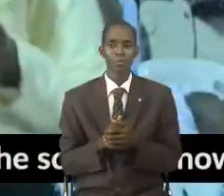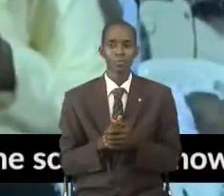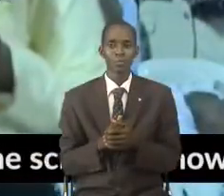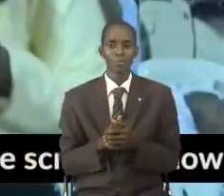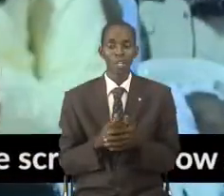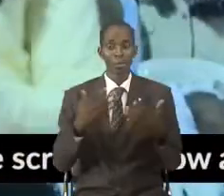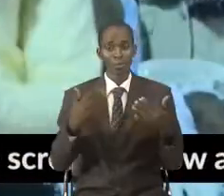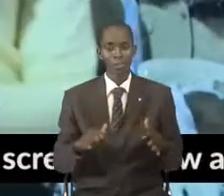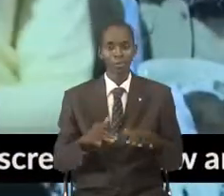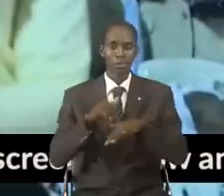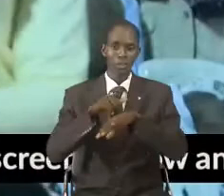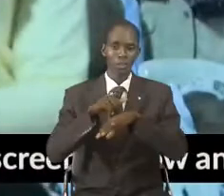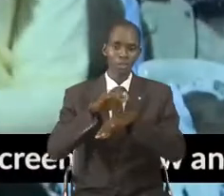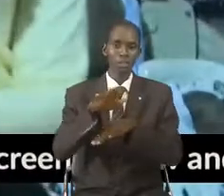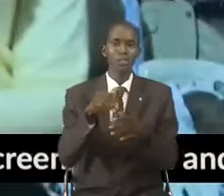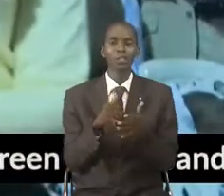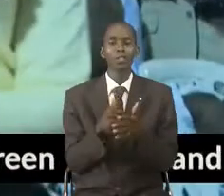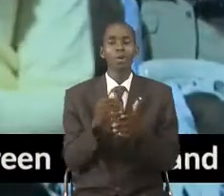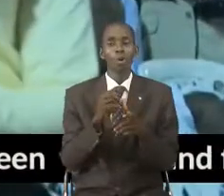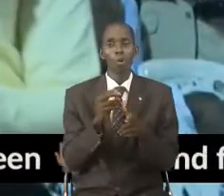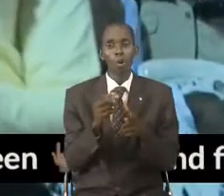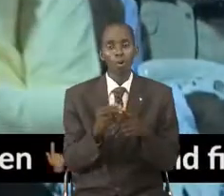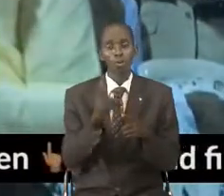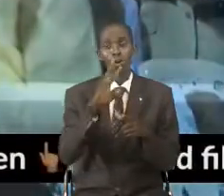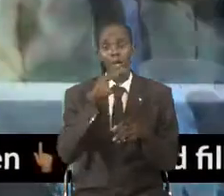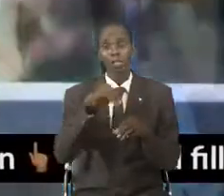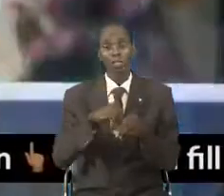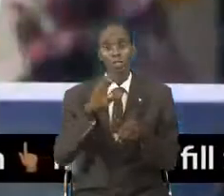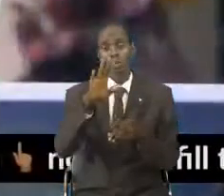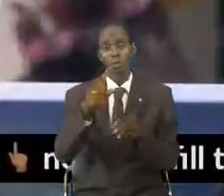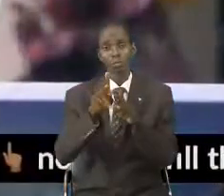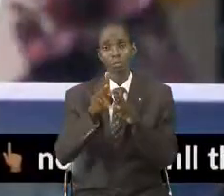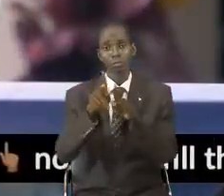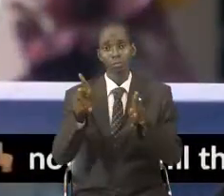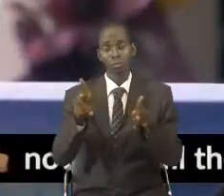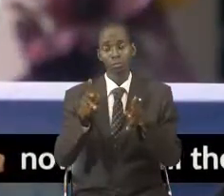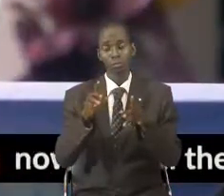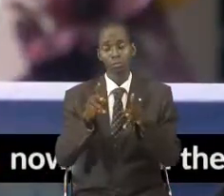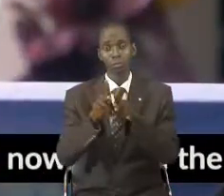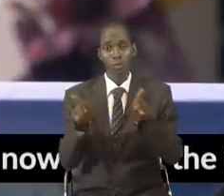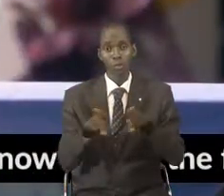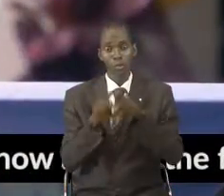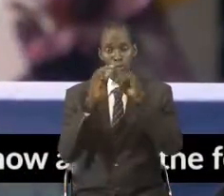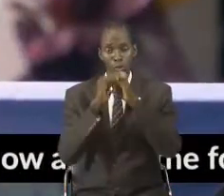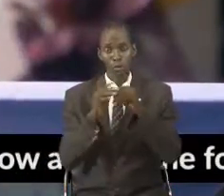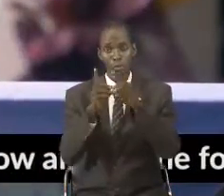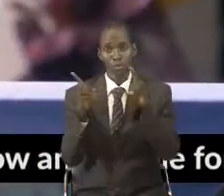Then those coordinating, get ready, you collect from them the slips.